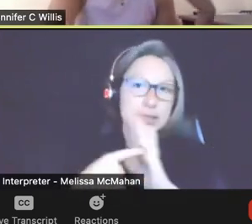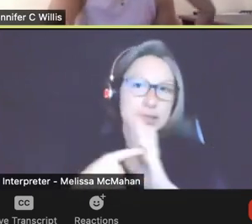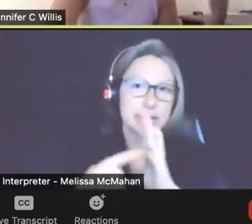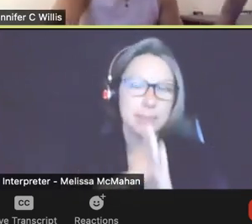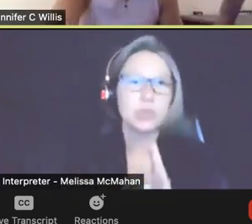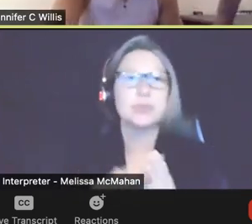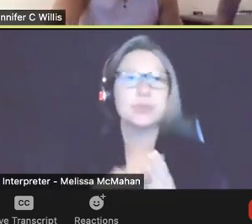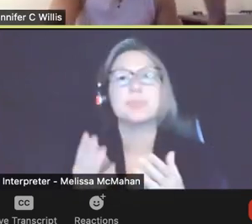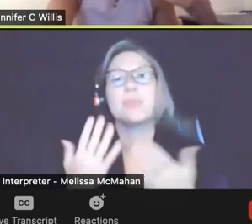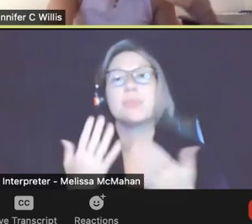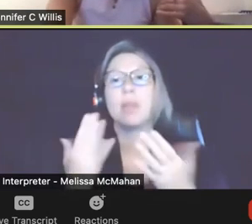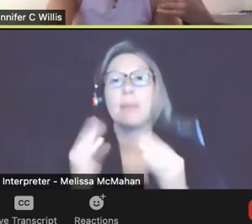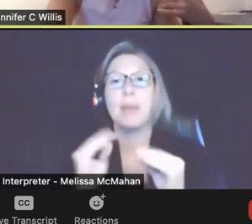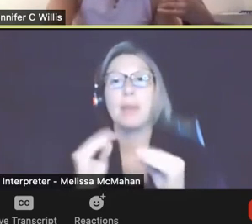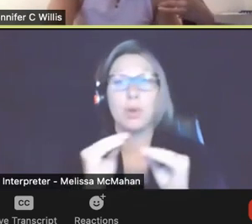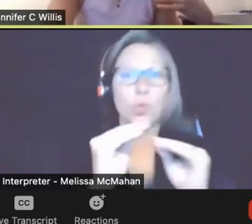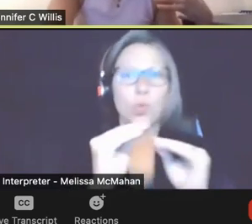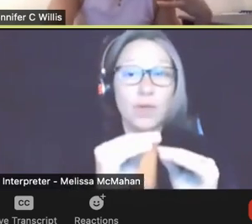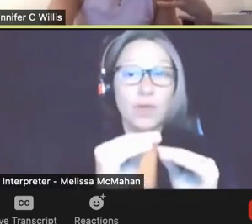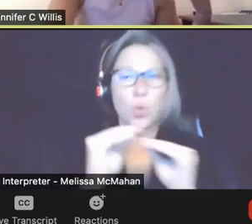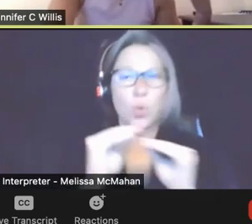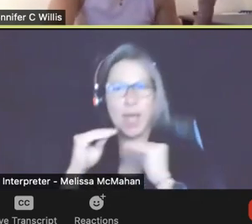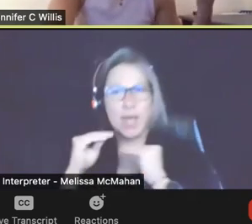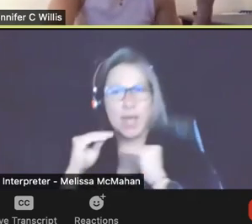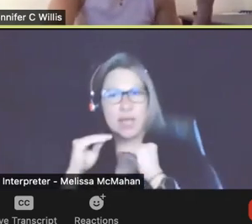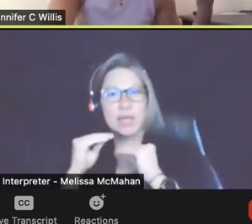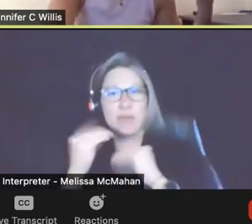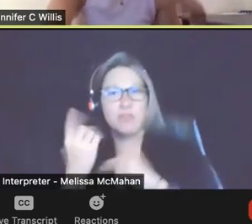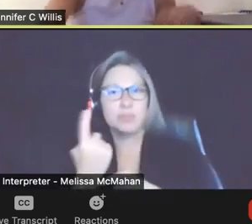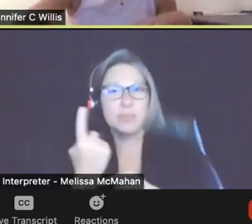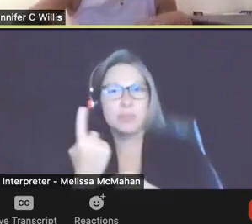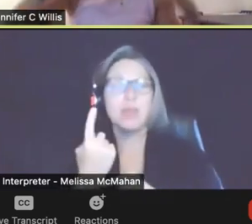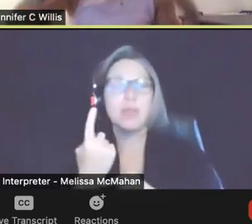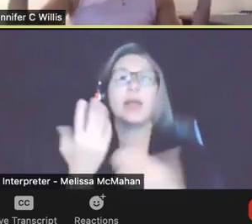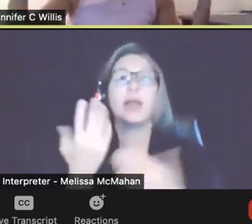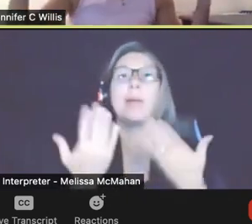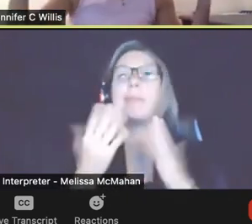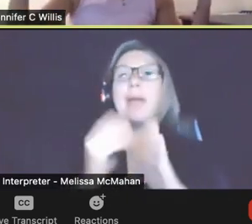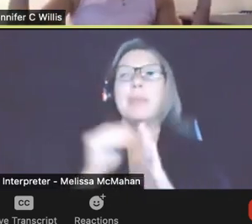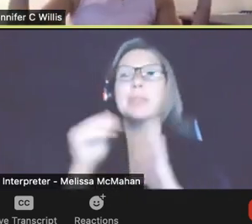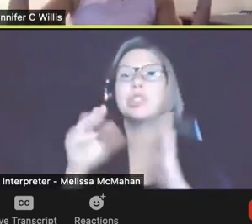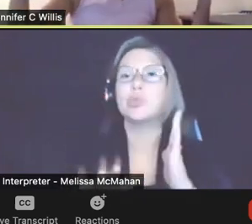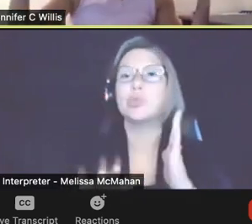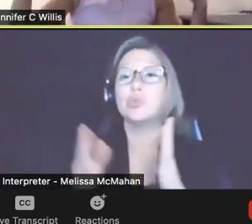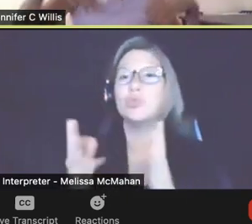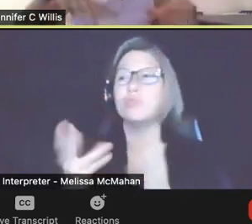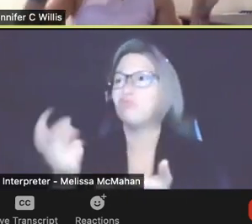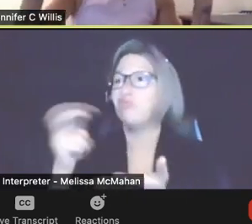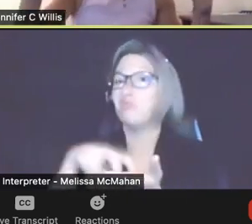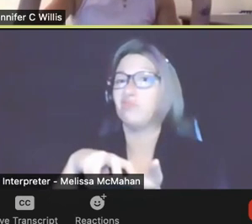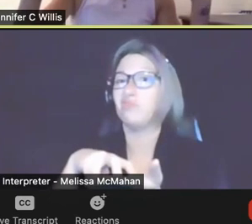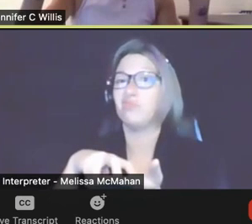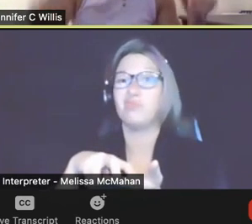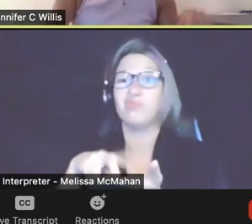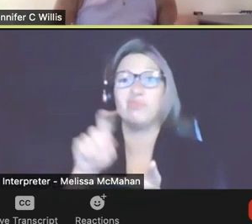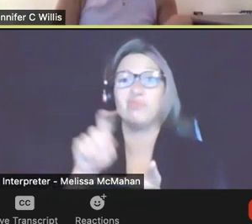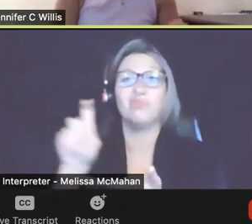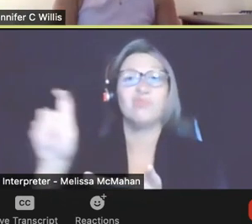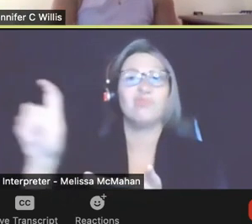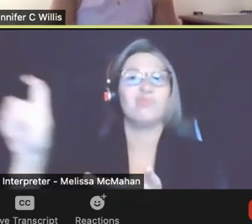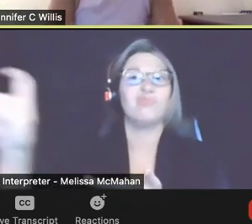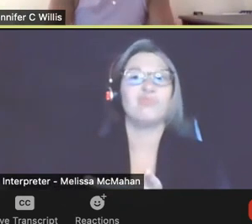might be moving towards something or away from something. This might be the student that just kind of gets up from the circle time area and leaves the